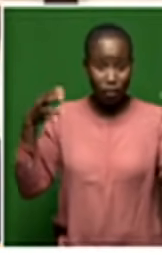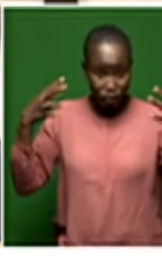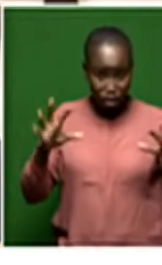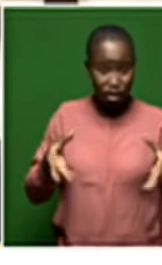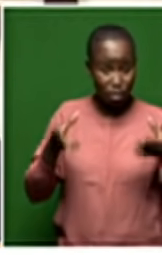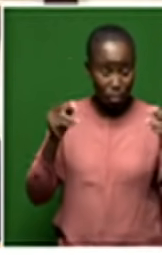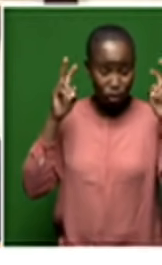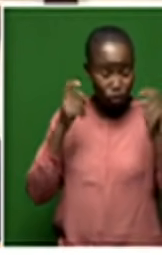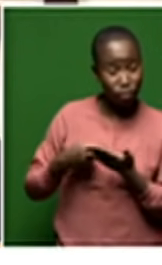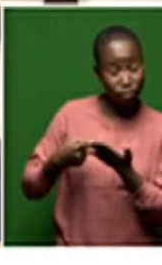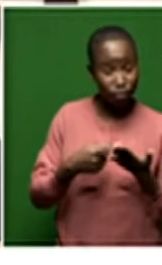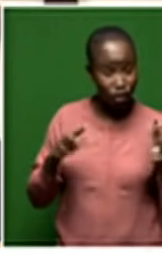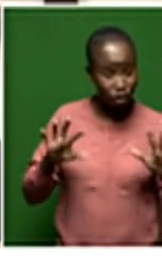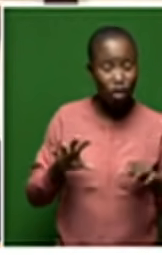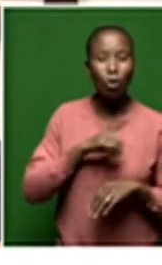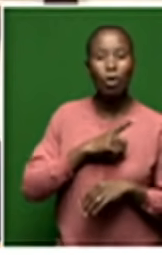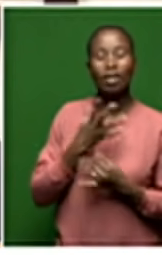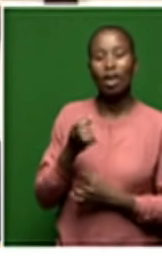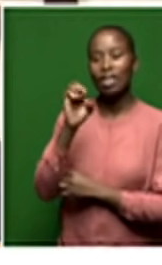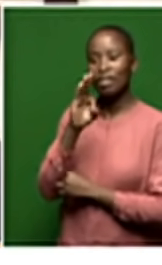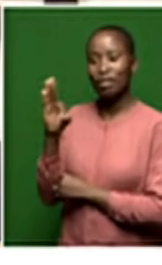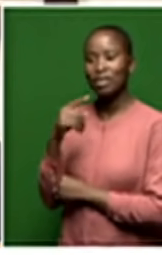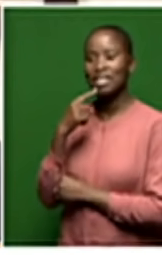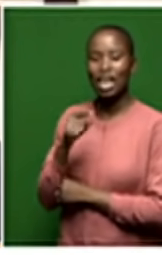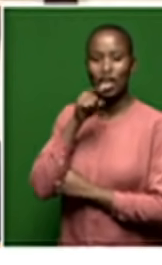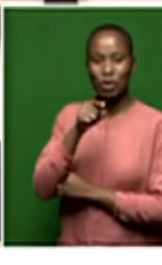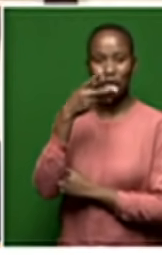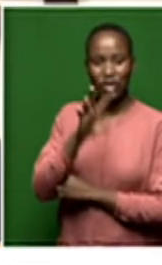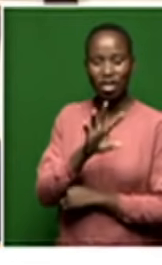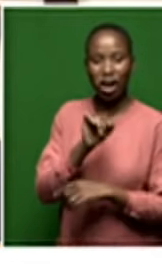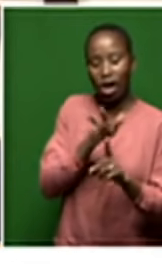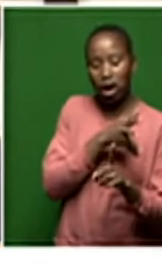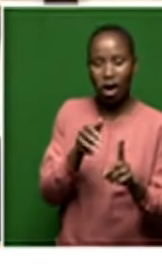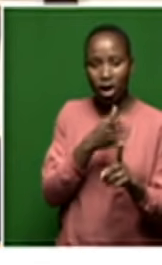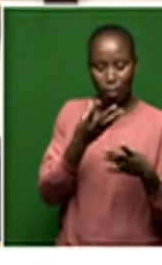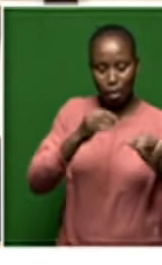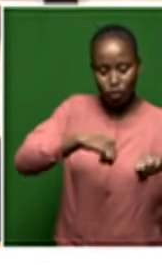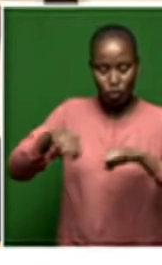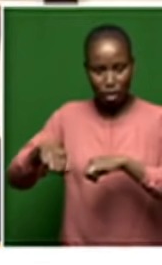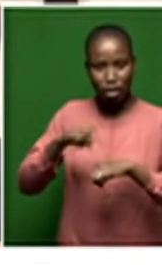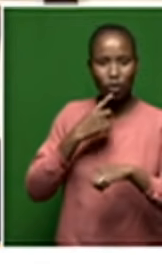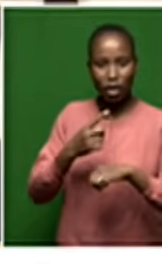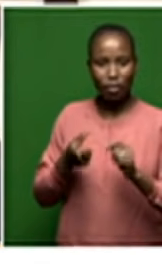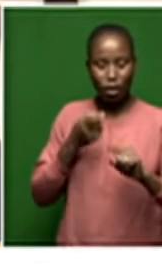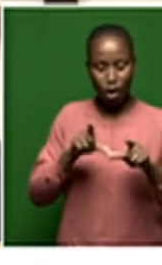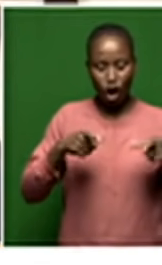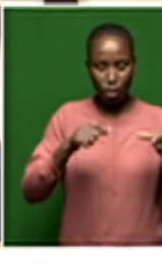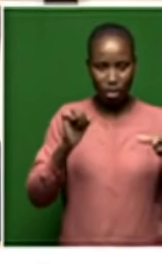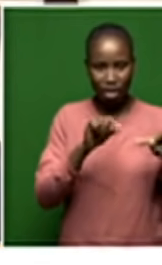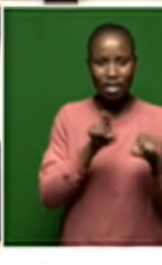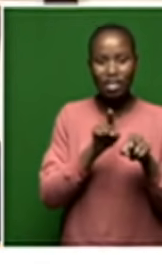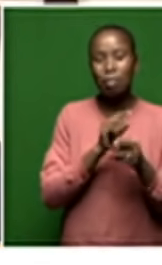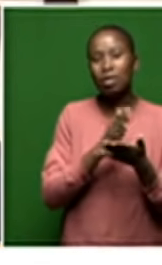on the issues, as the EFF says that you are betraying agreements that were actually agreed to by the committee and senior members